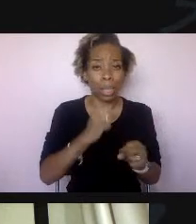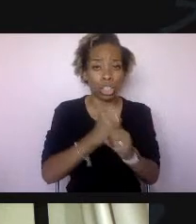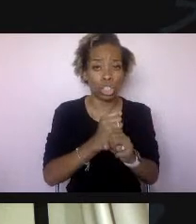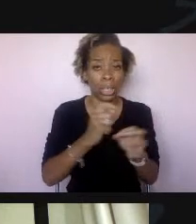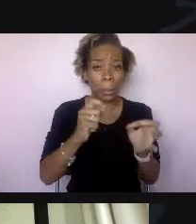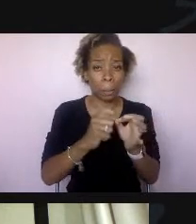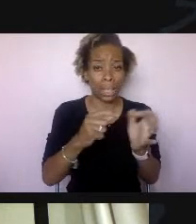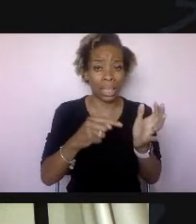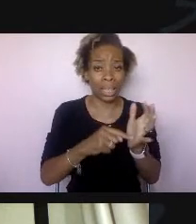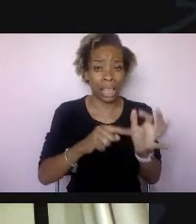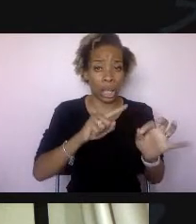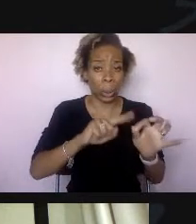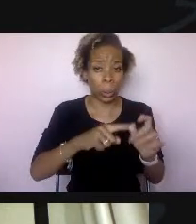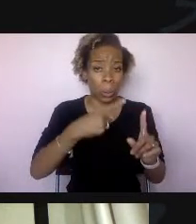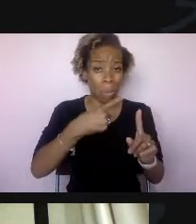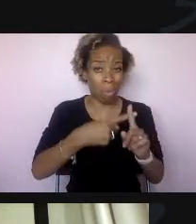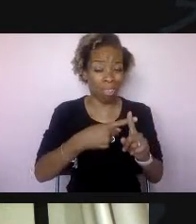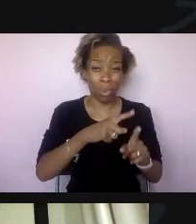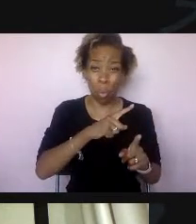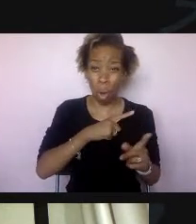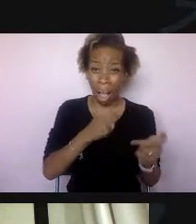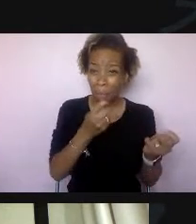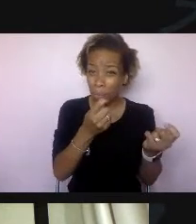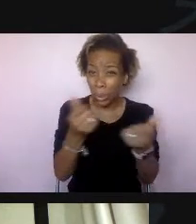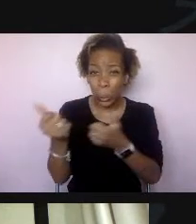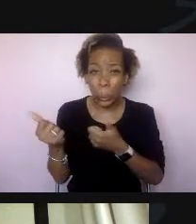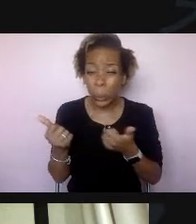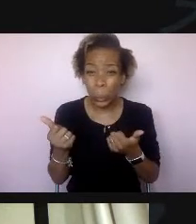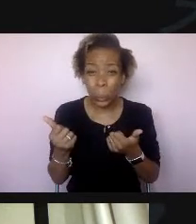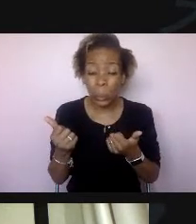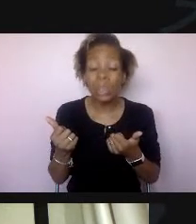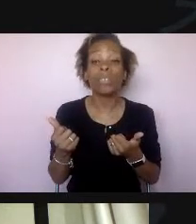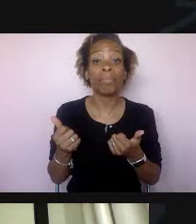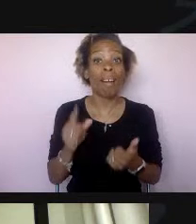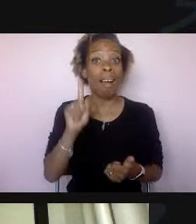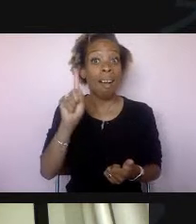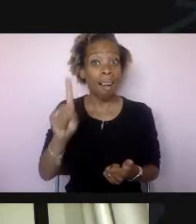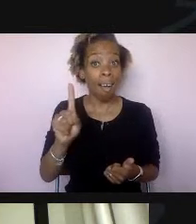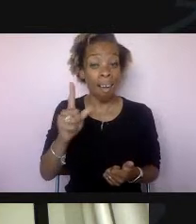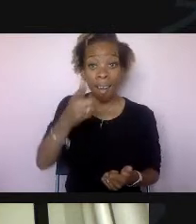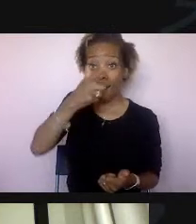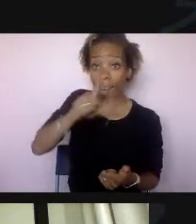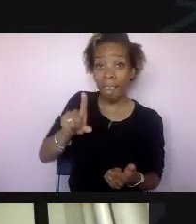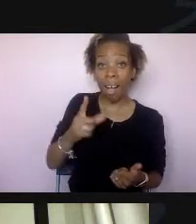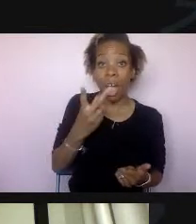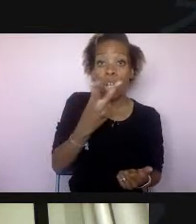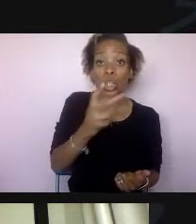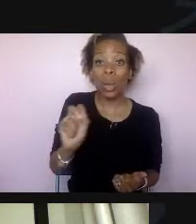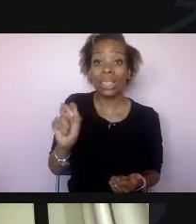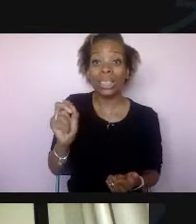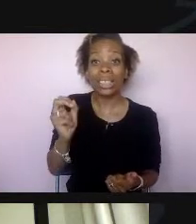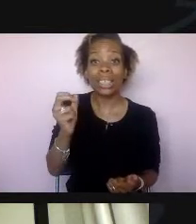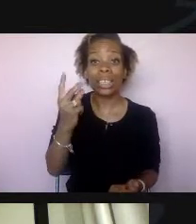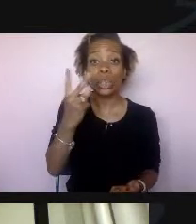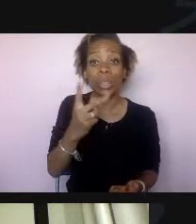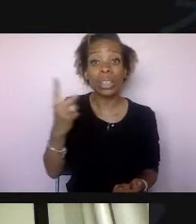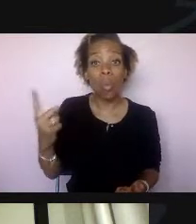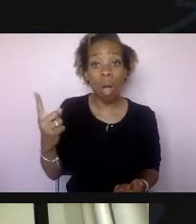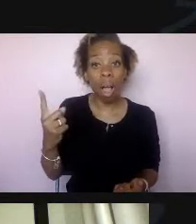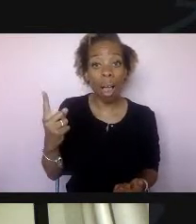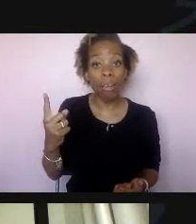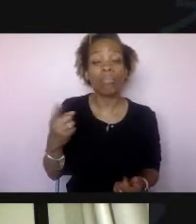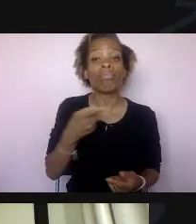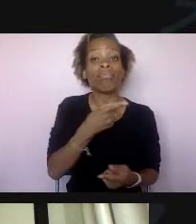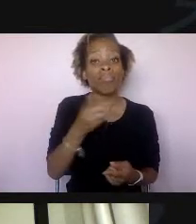it. A plus side on that one is that for the very first time in 2021, the national census will be asking